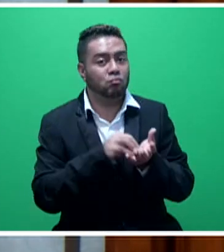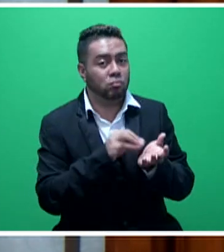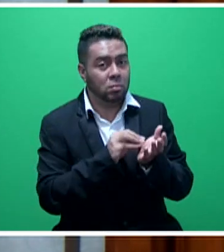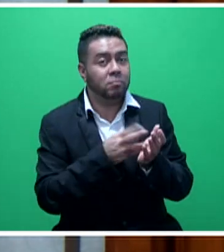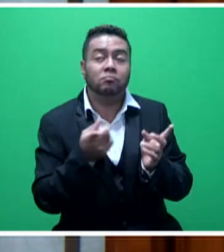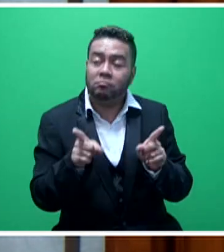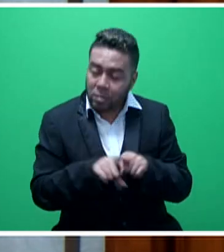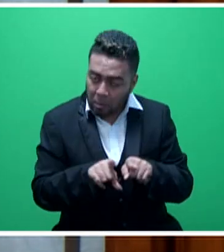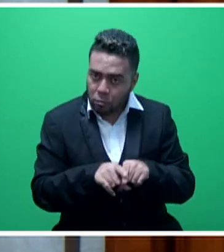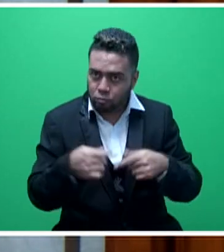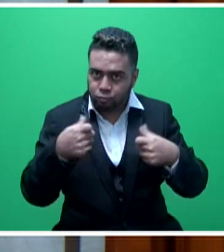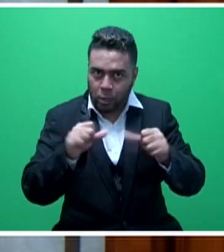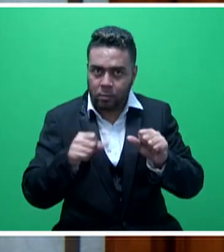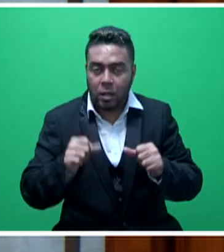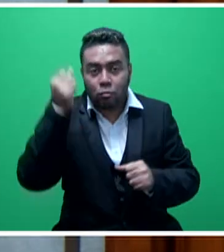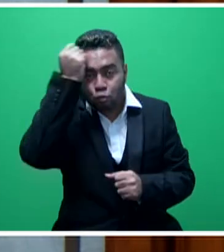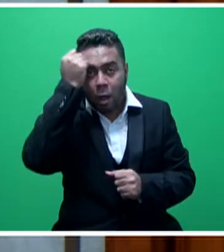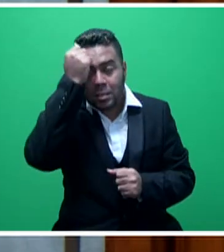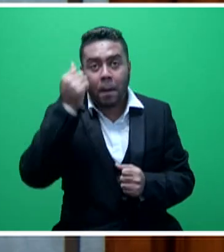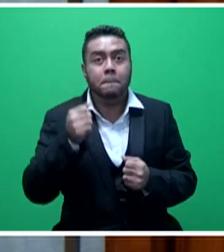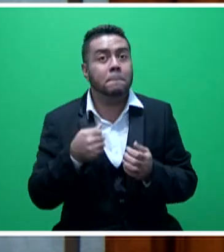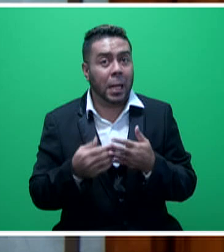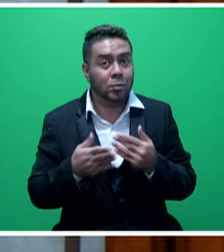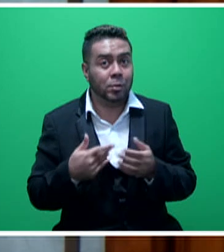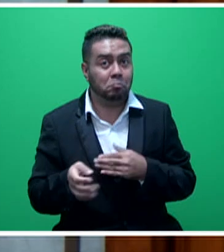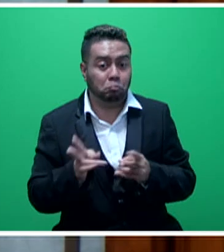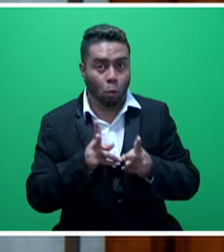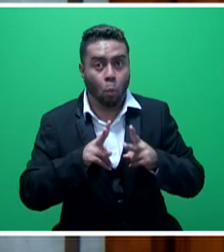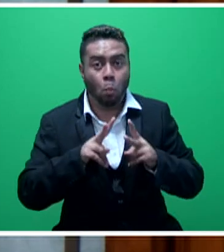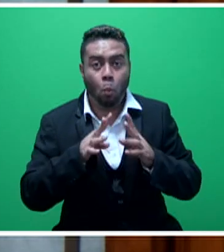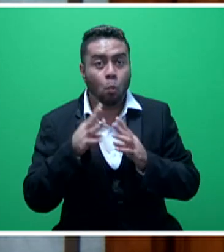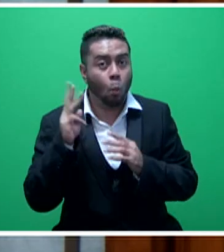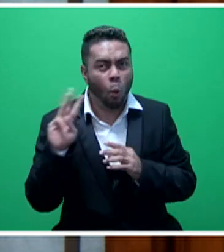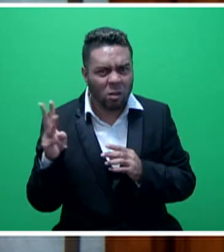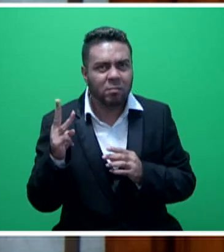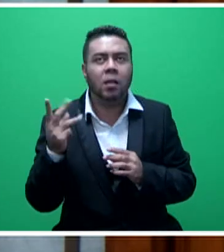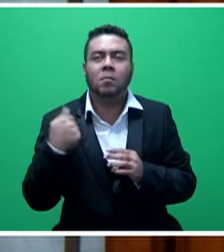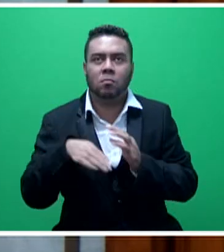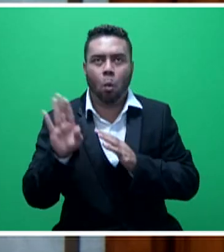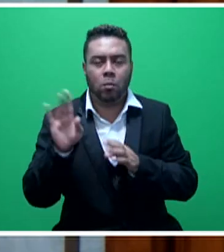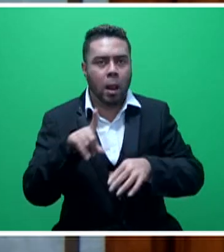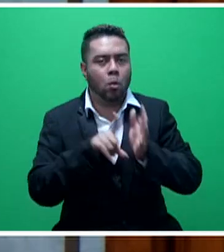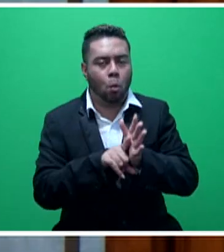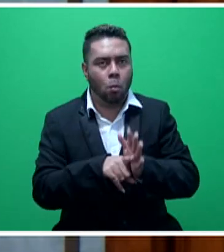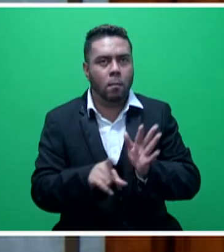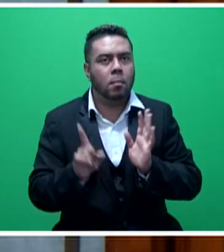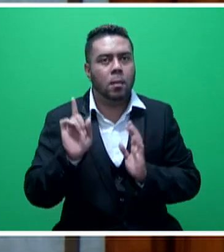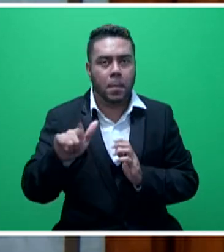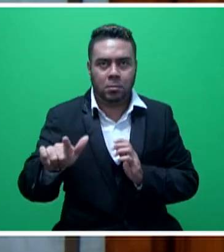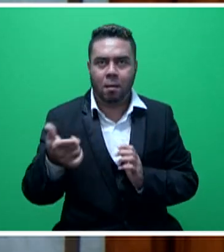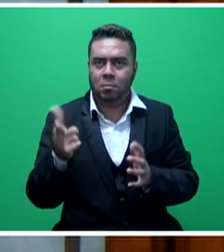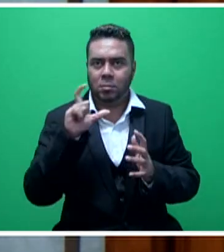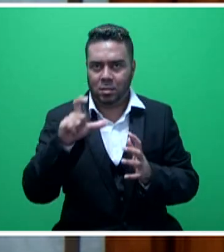through the establishment of stress management wards at the main hospitals, Lautoka, Lumbasa, and CWM,